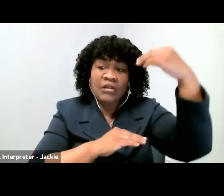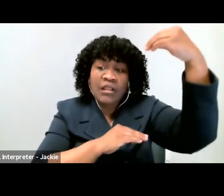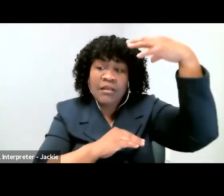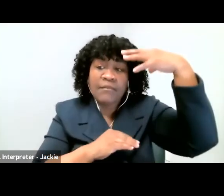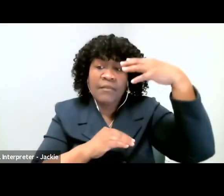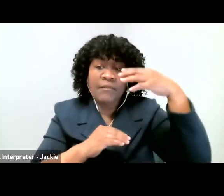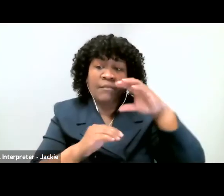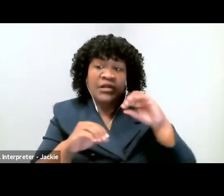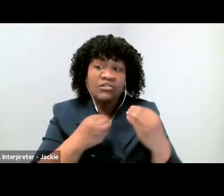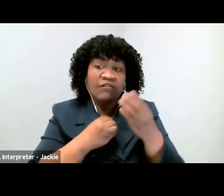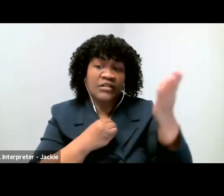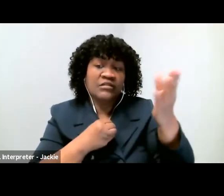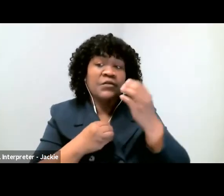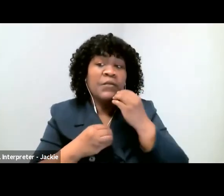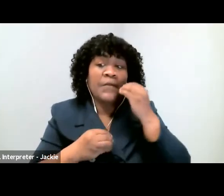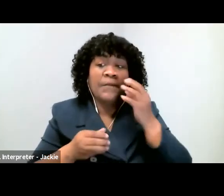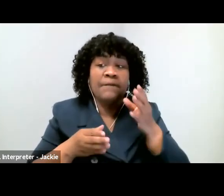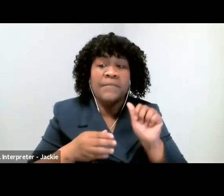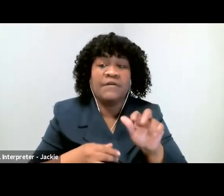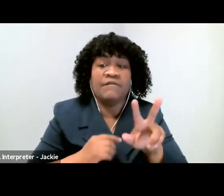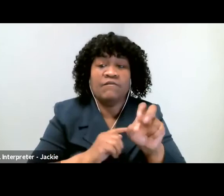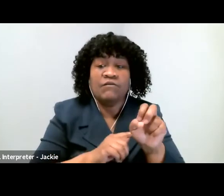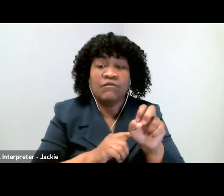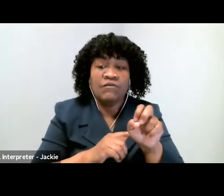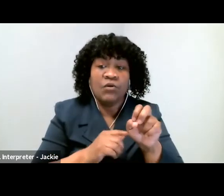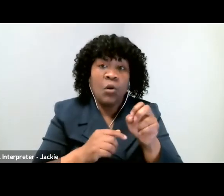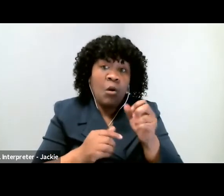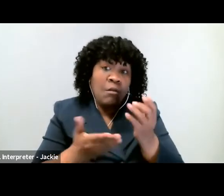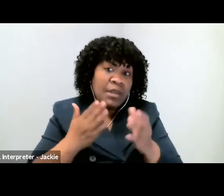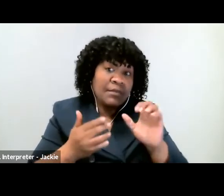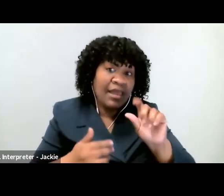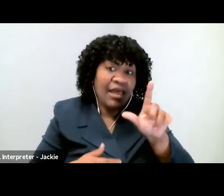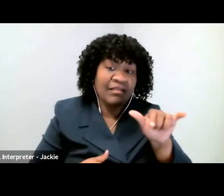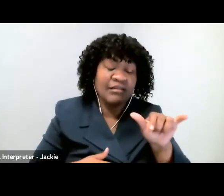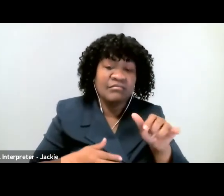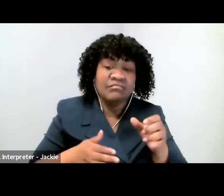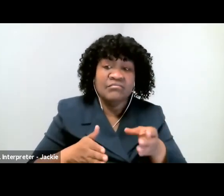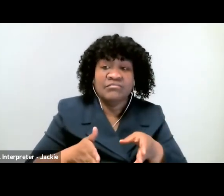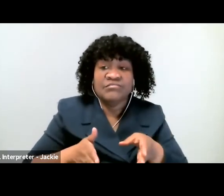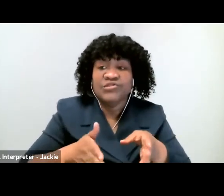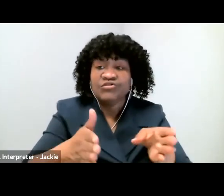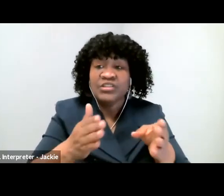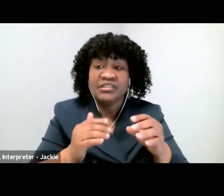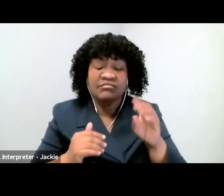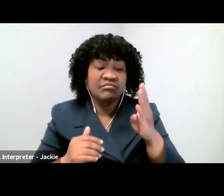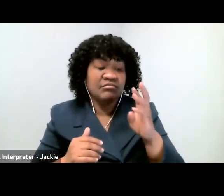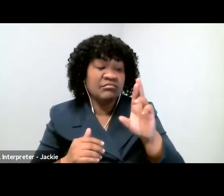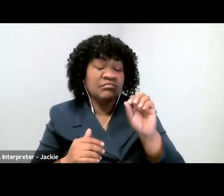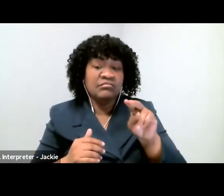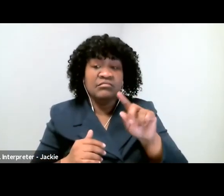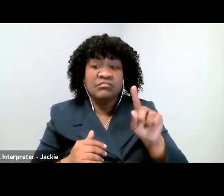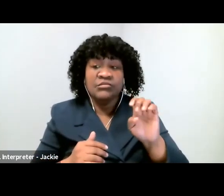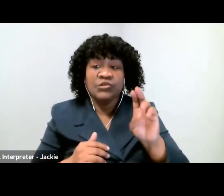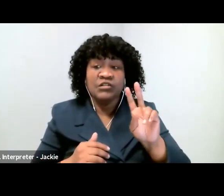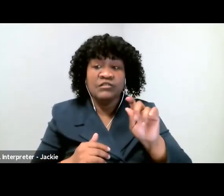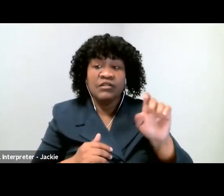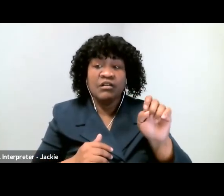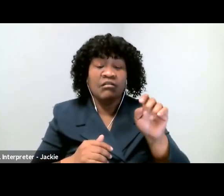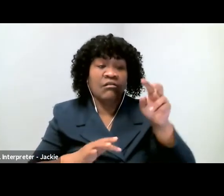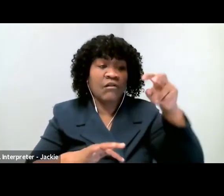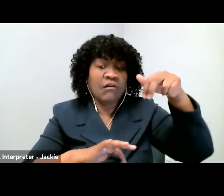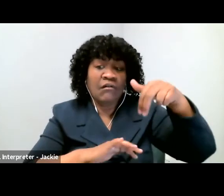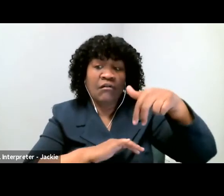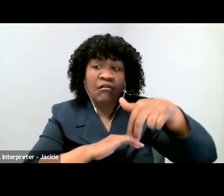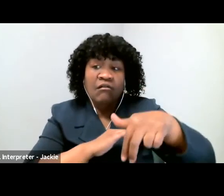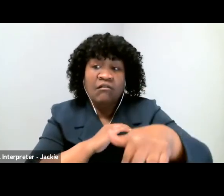office on Home Avenue, in the alley, on the street in Bronzeville, at the bottom of the stairs,